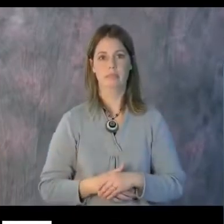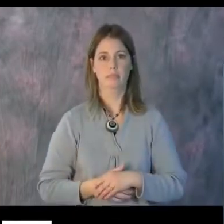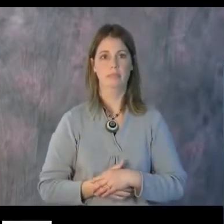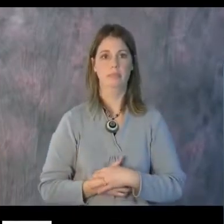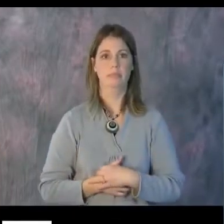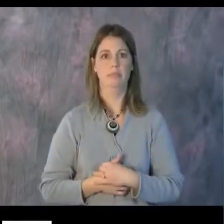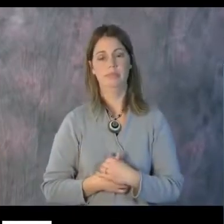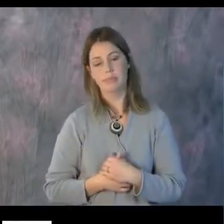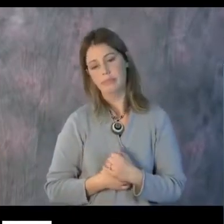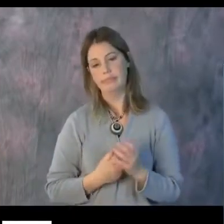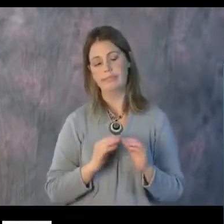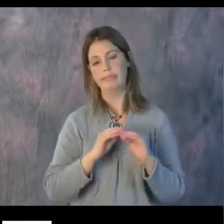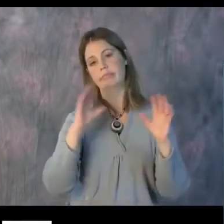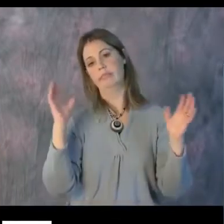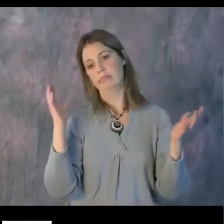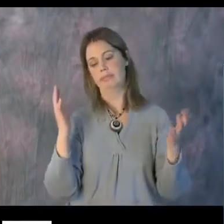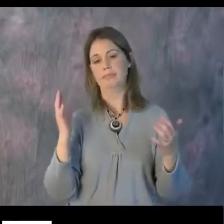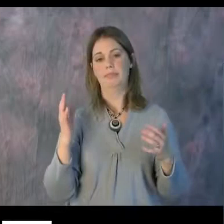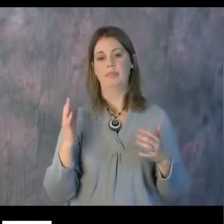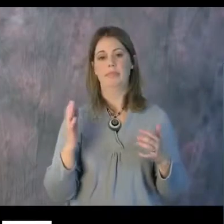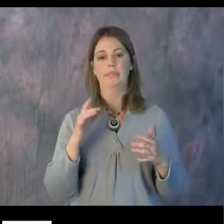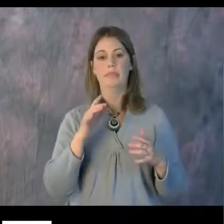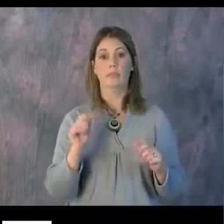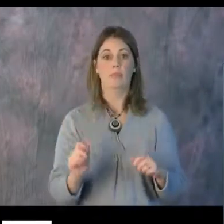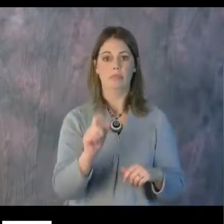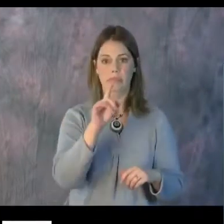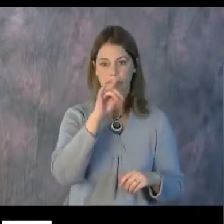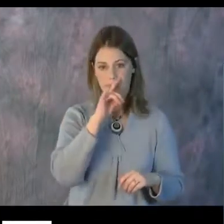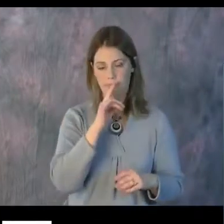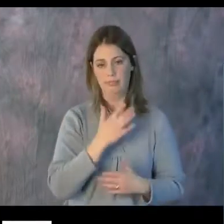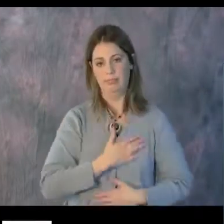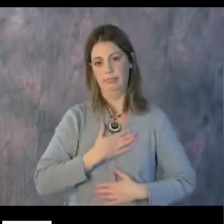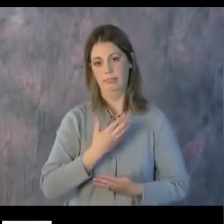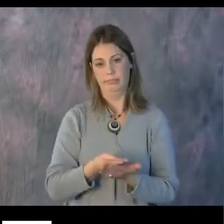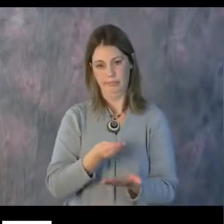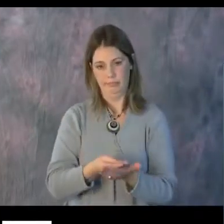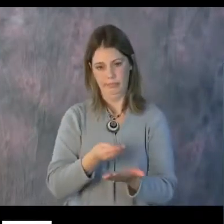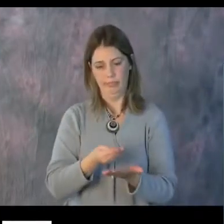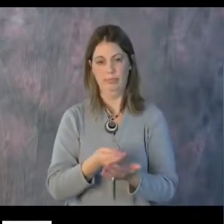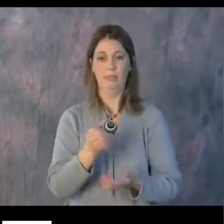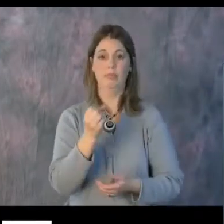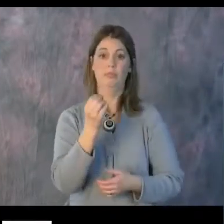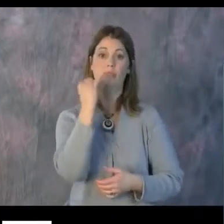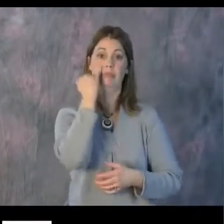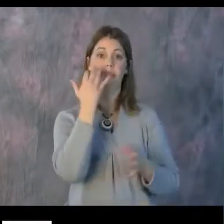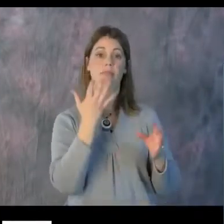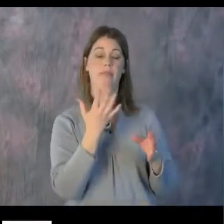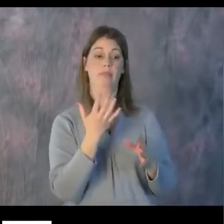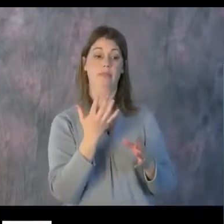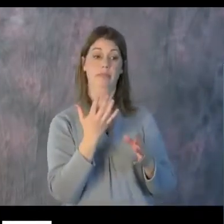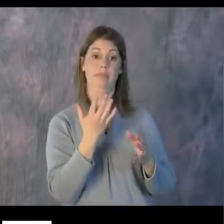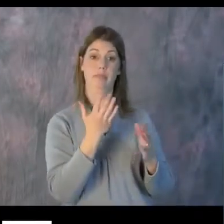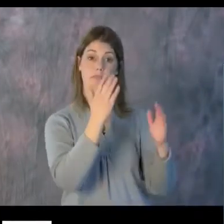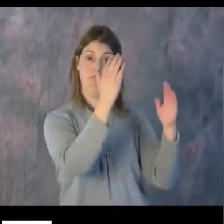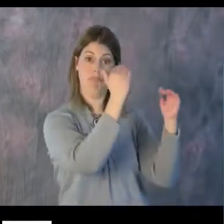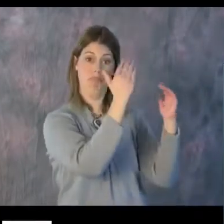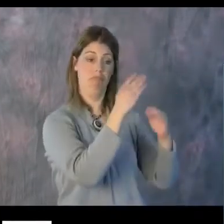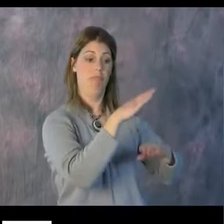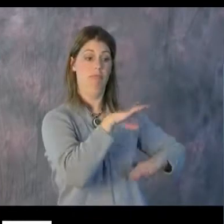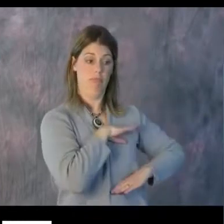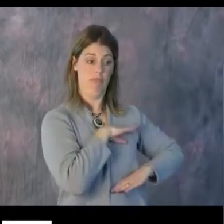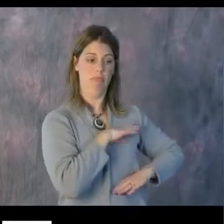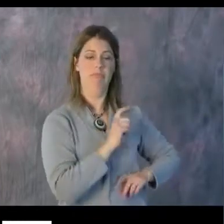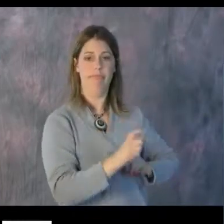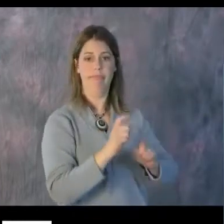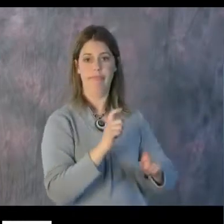older kids. And obviously a big one with kids is allowance, that they'll earn